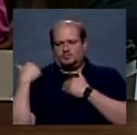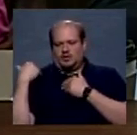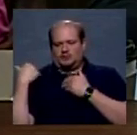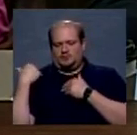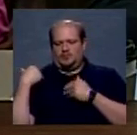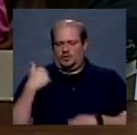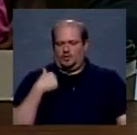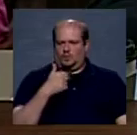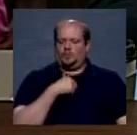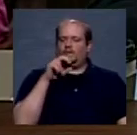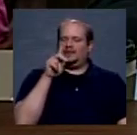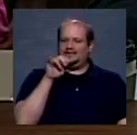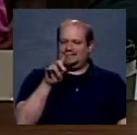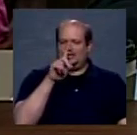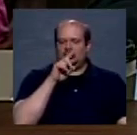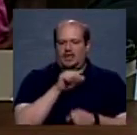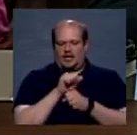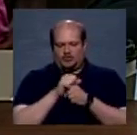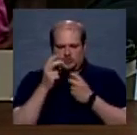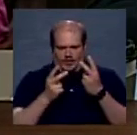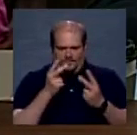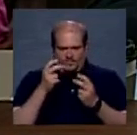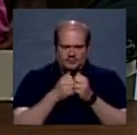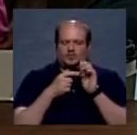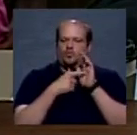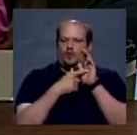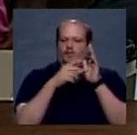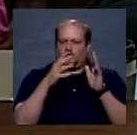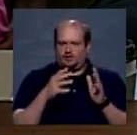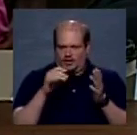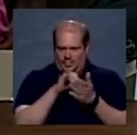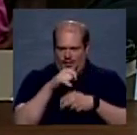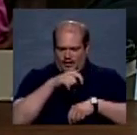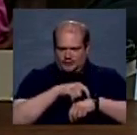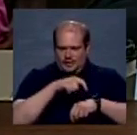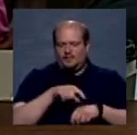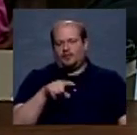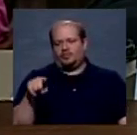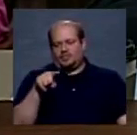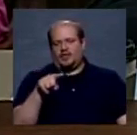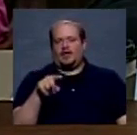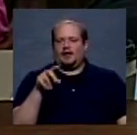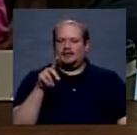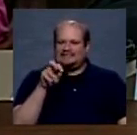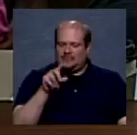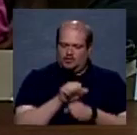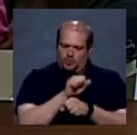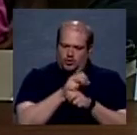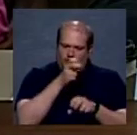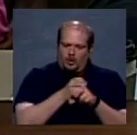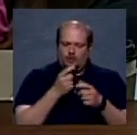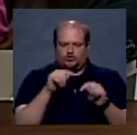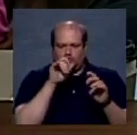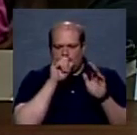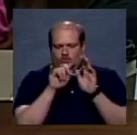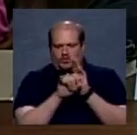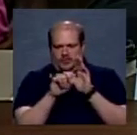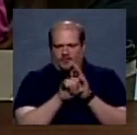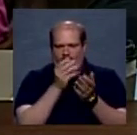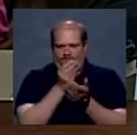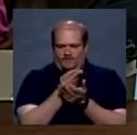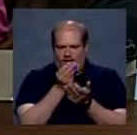department. We did actually visit with the representatives at that time, and they worked, I think, very hard to try to identify